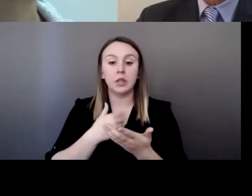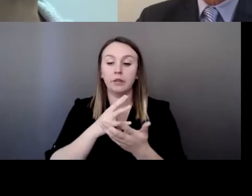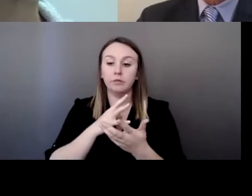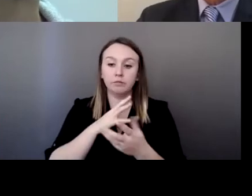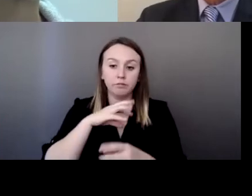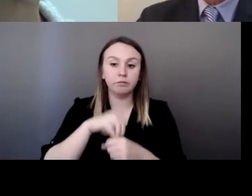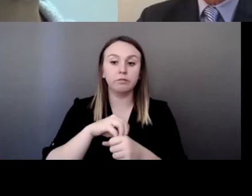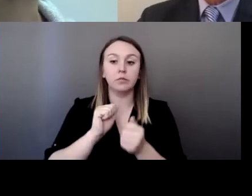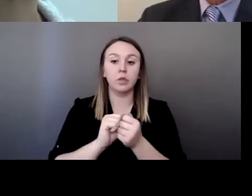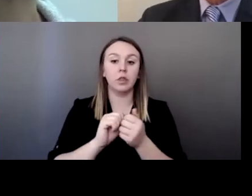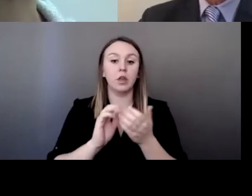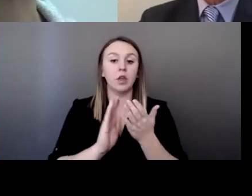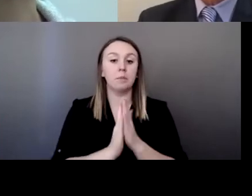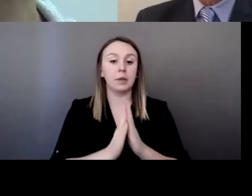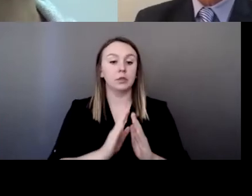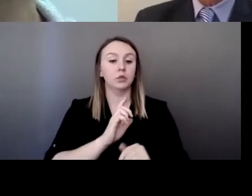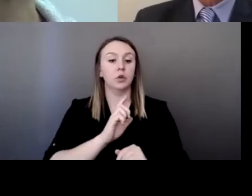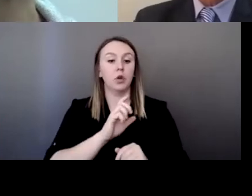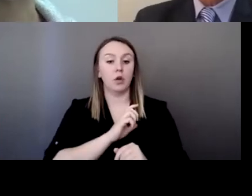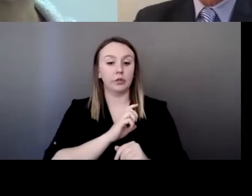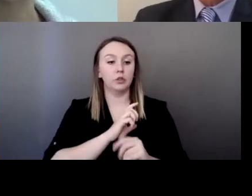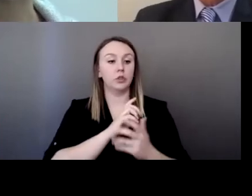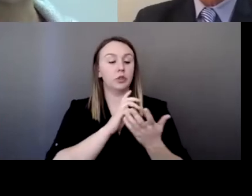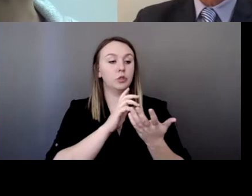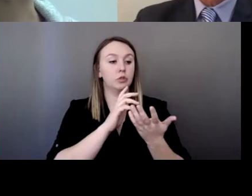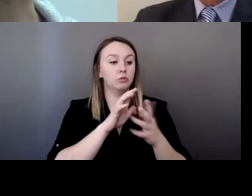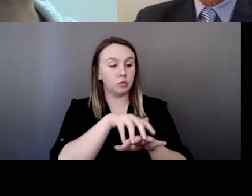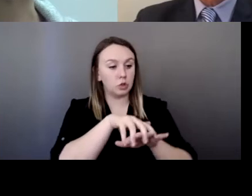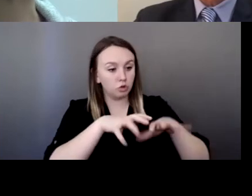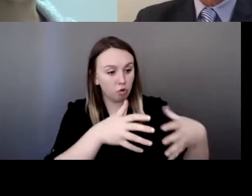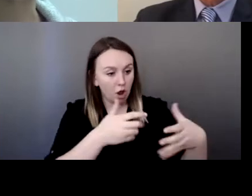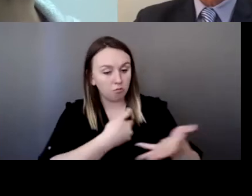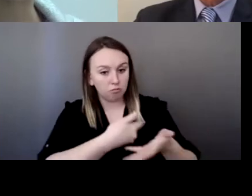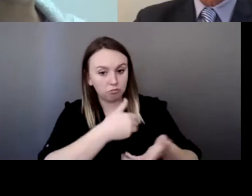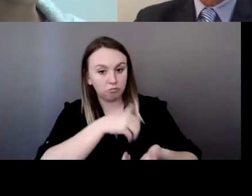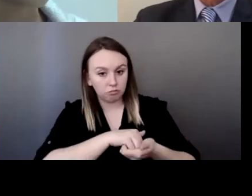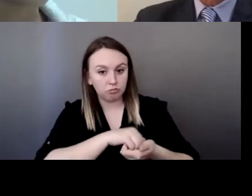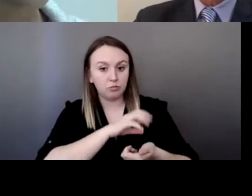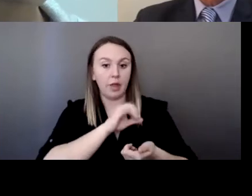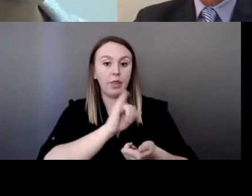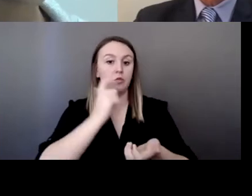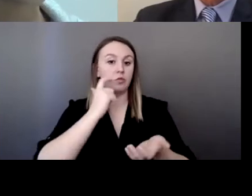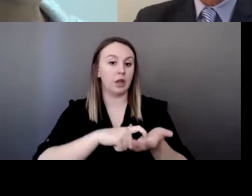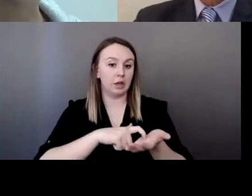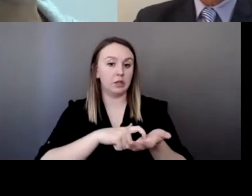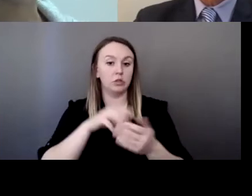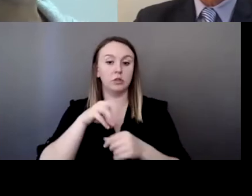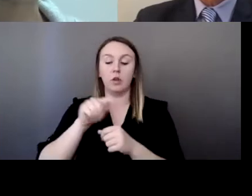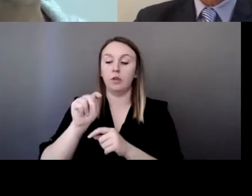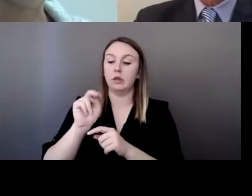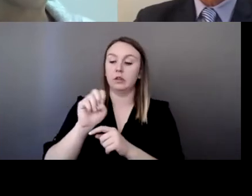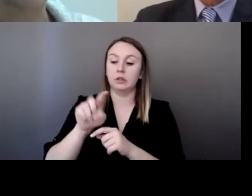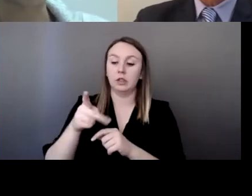and trying to take care of the jurisdictional issues that we face in Indian country. And just to share a little